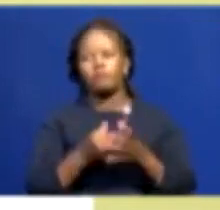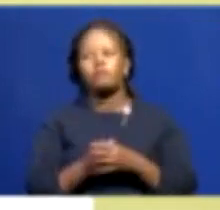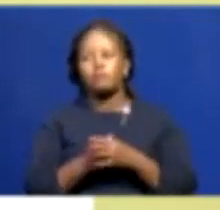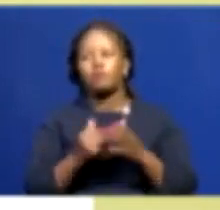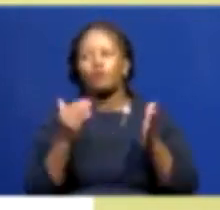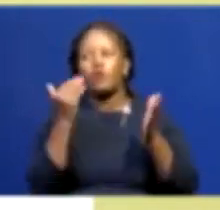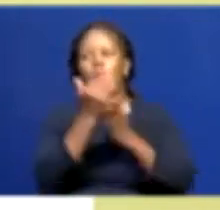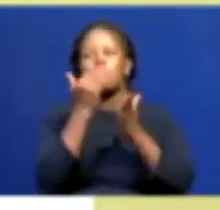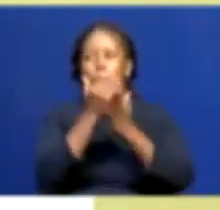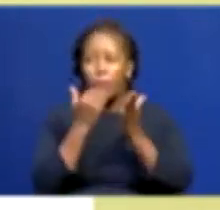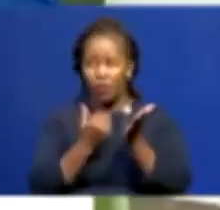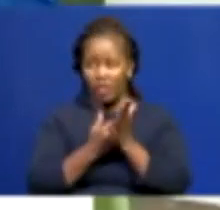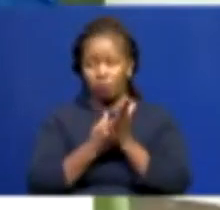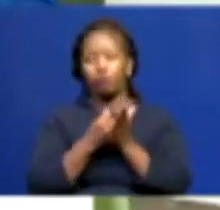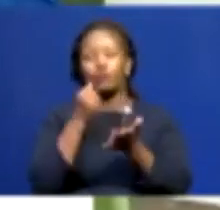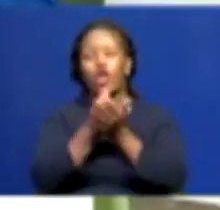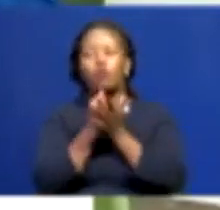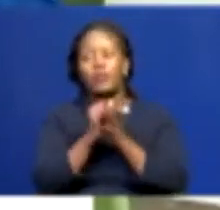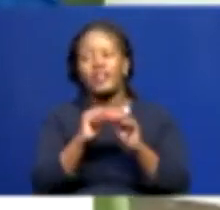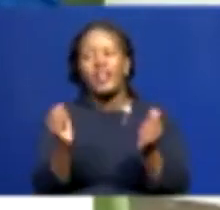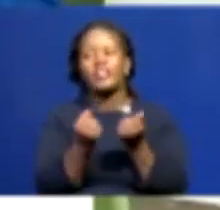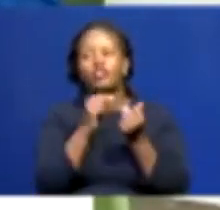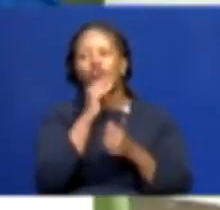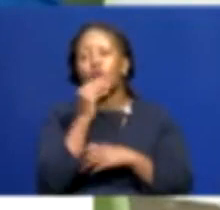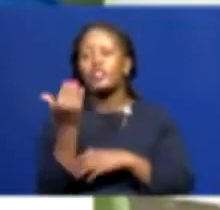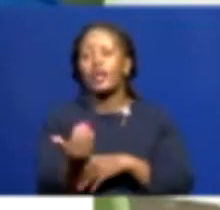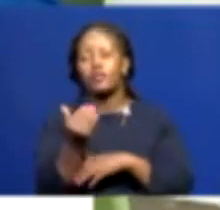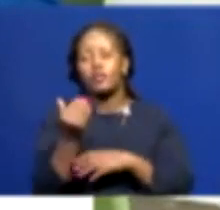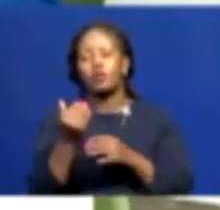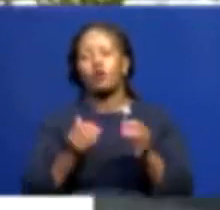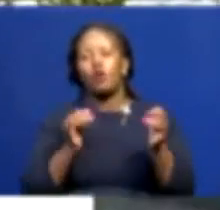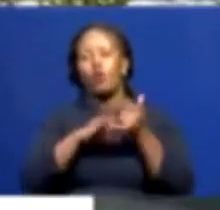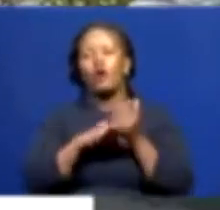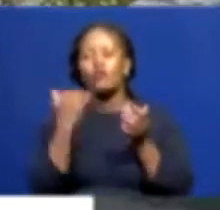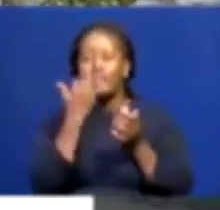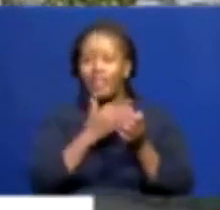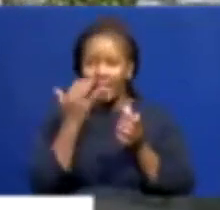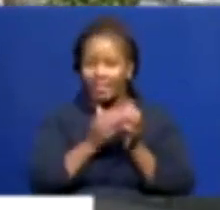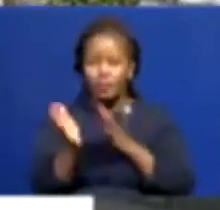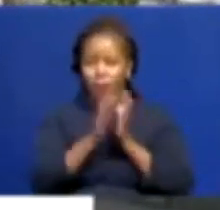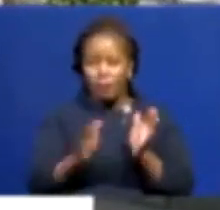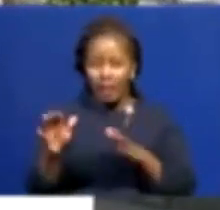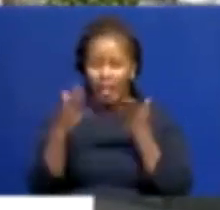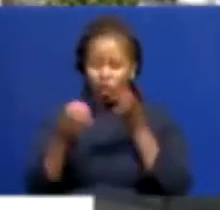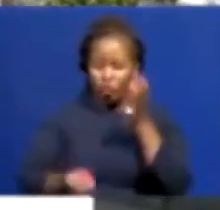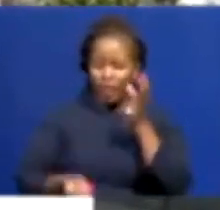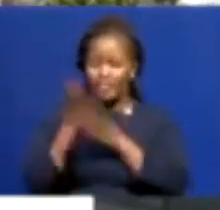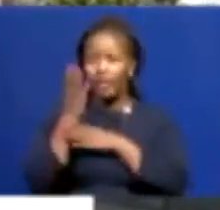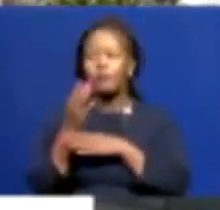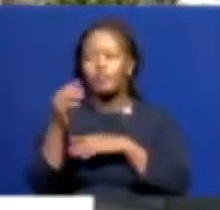Program to help rescue the boy child. Pastor Dorcas Rigathi is in the process of establishing rehabilitation centers